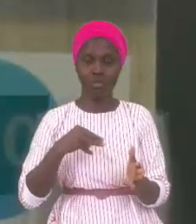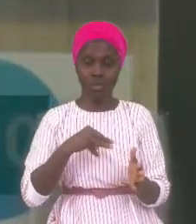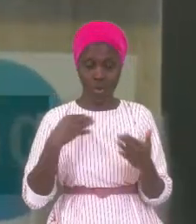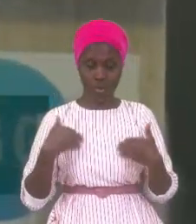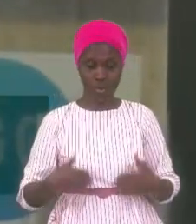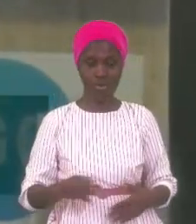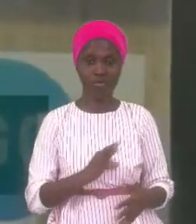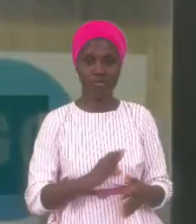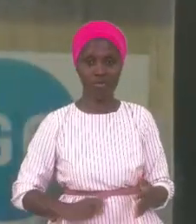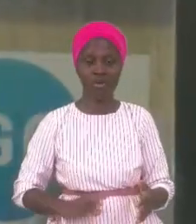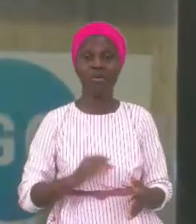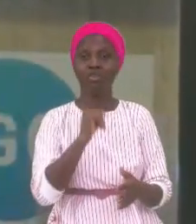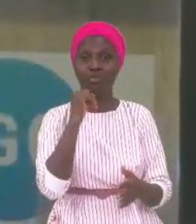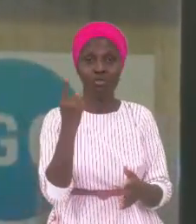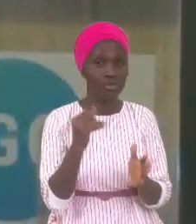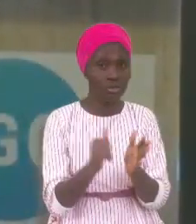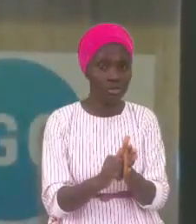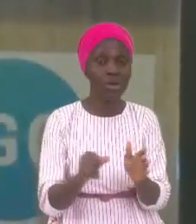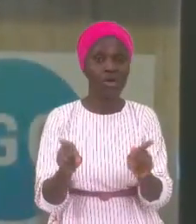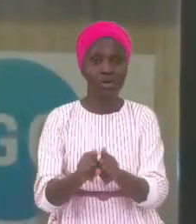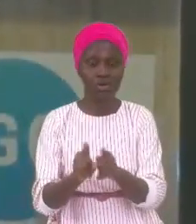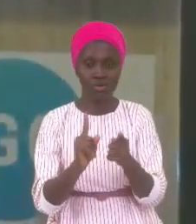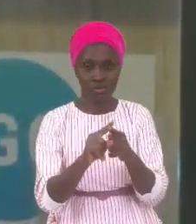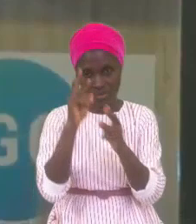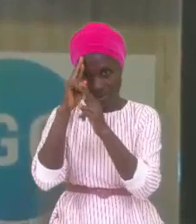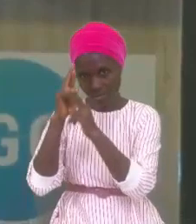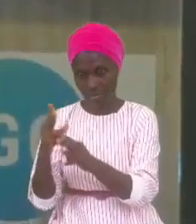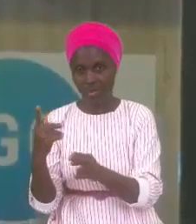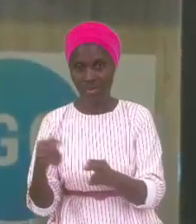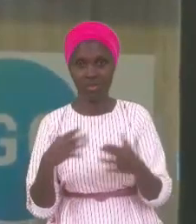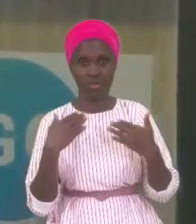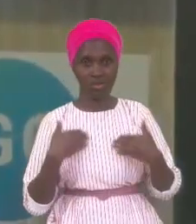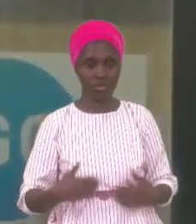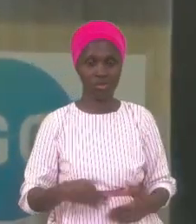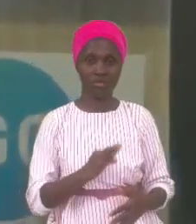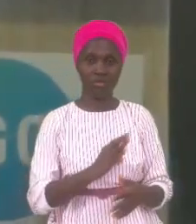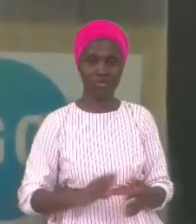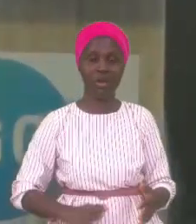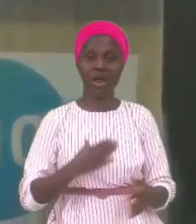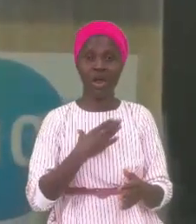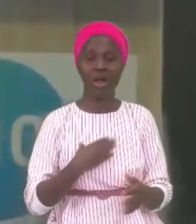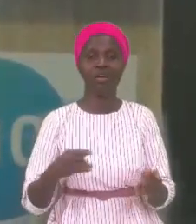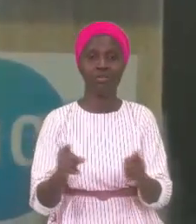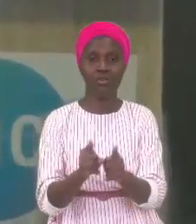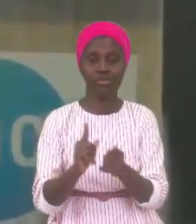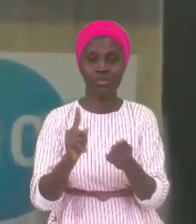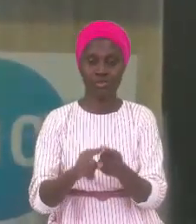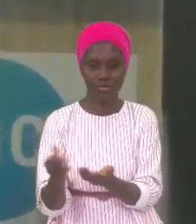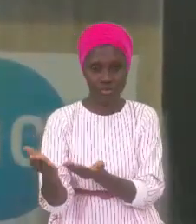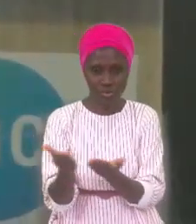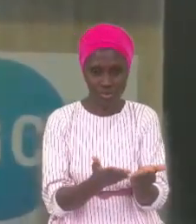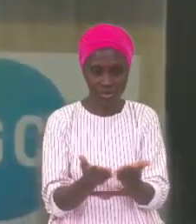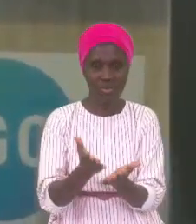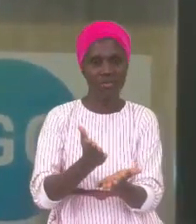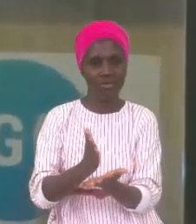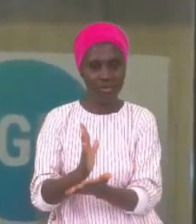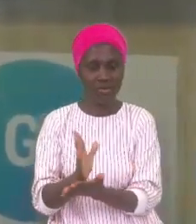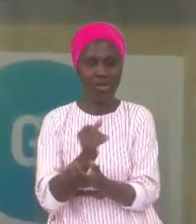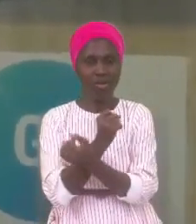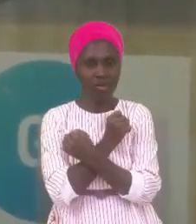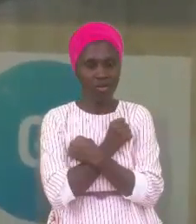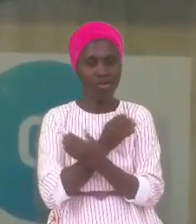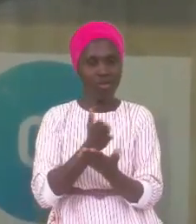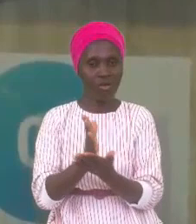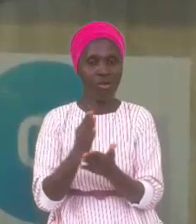respect the body of Christ. Not only respect, we'll serve appropriately, we'll love appropriately the body of